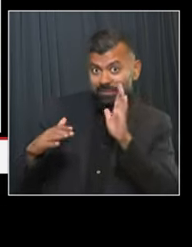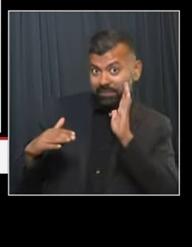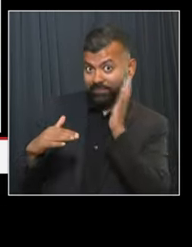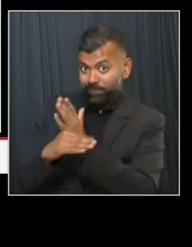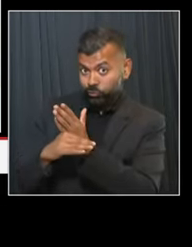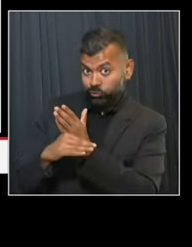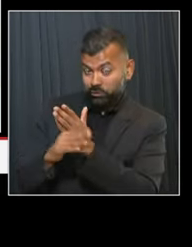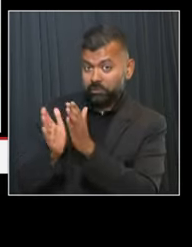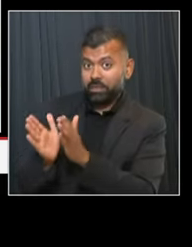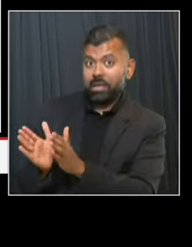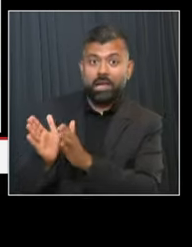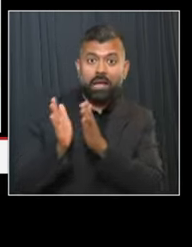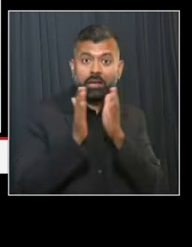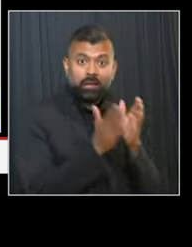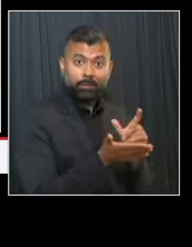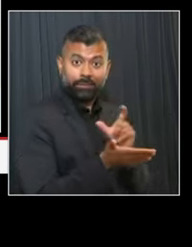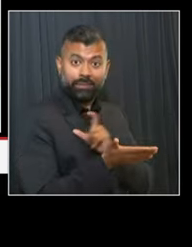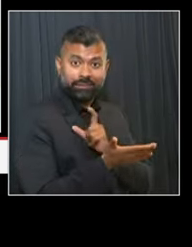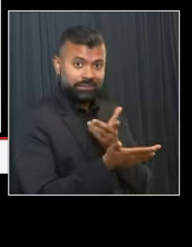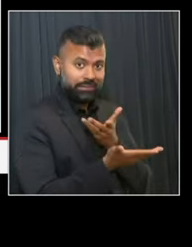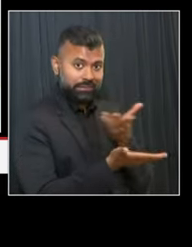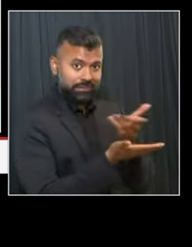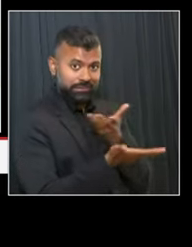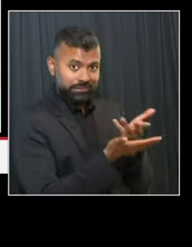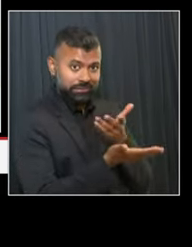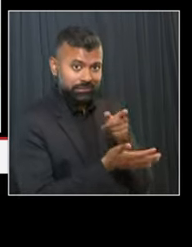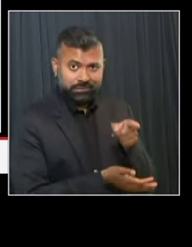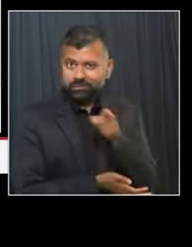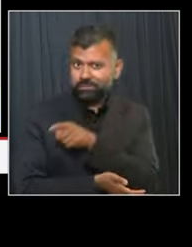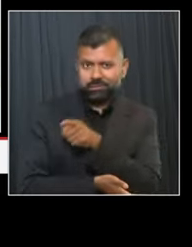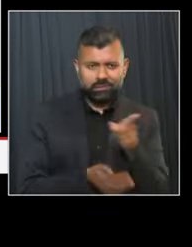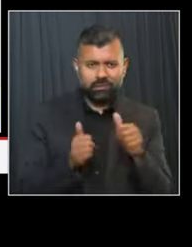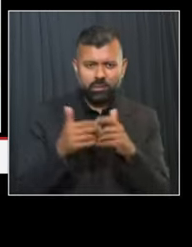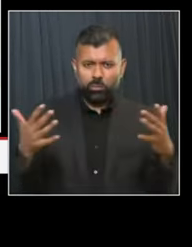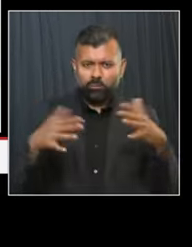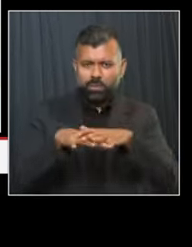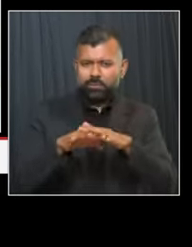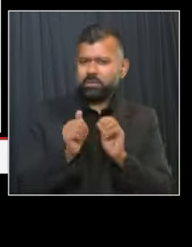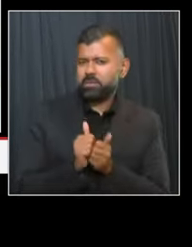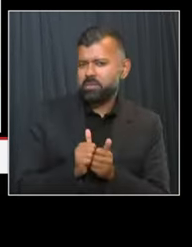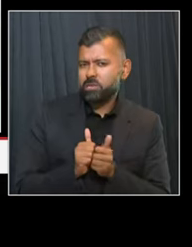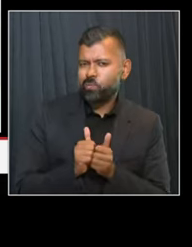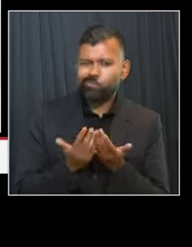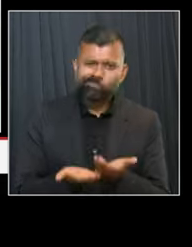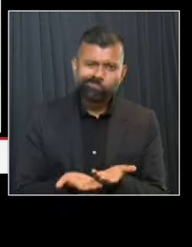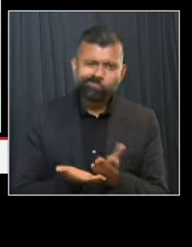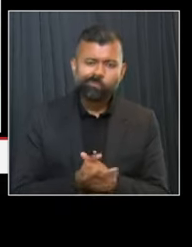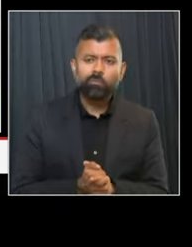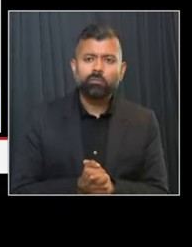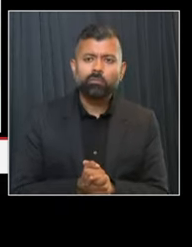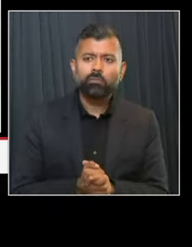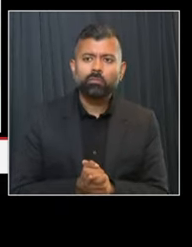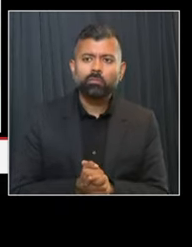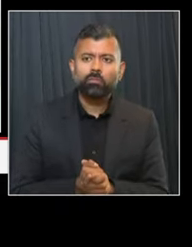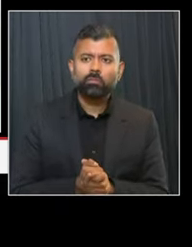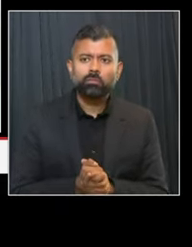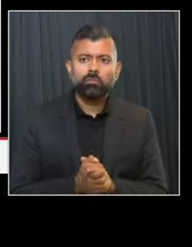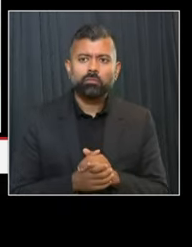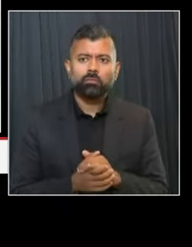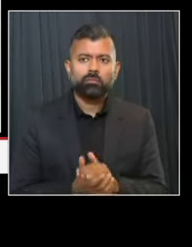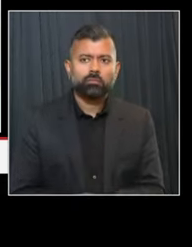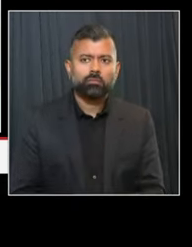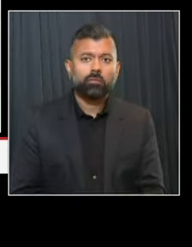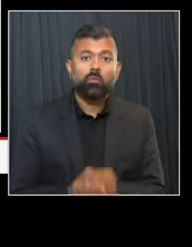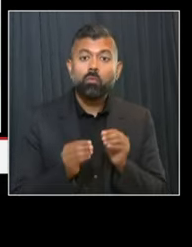officers? I don't have the full ONES budget in front of me, but I think there are some reductions in OAG's Cure the Streets program